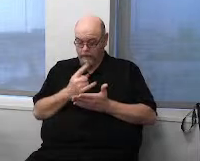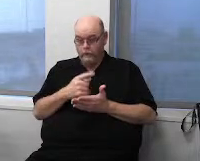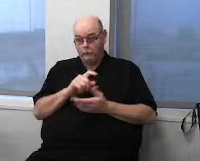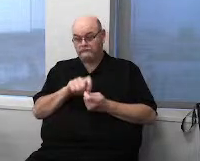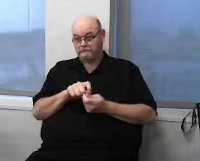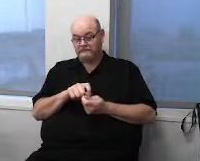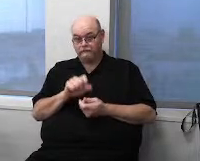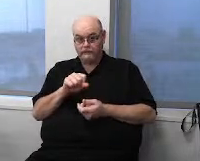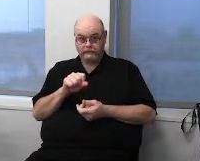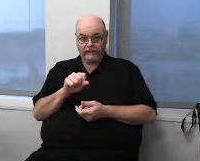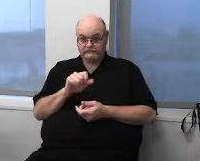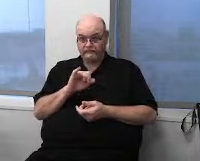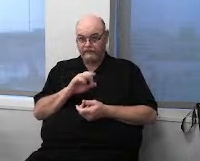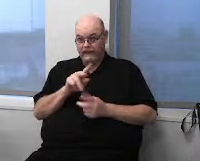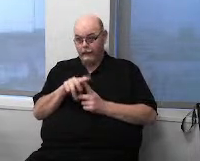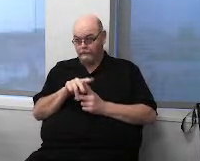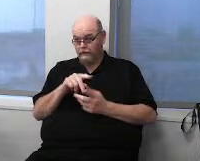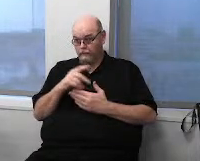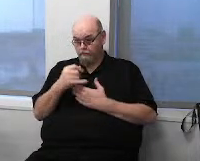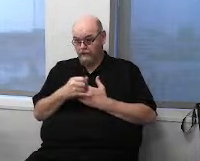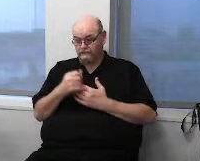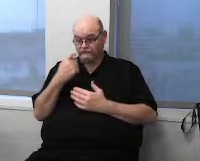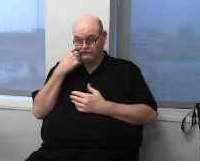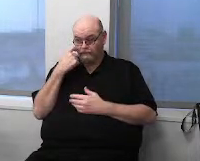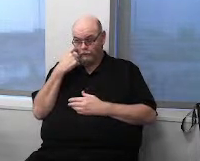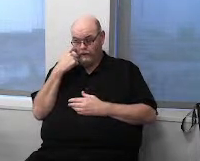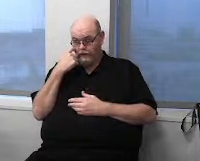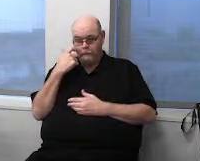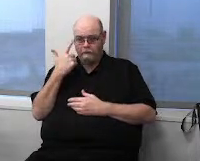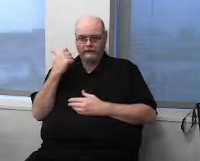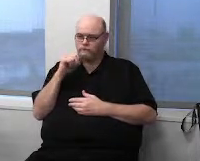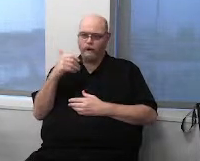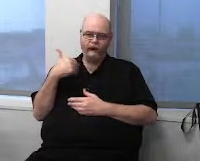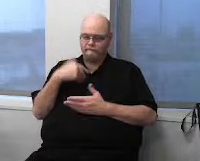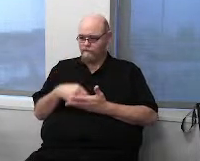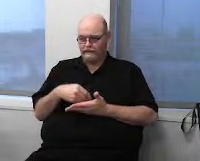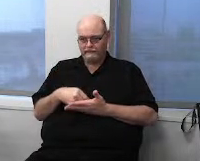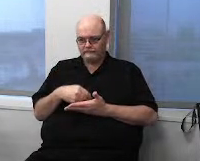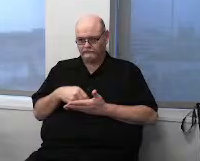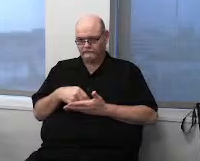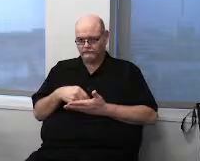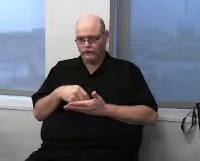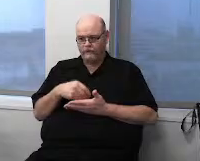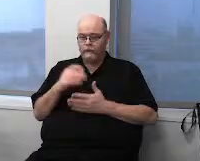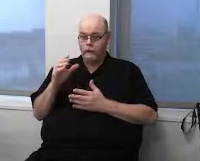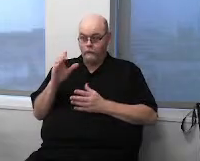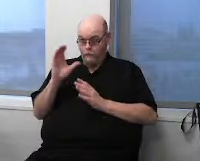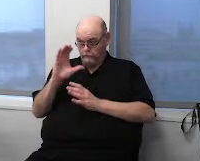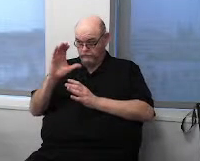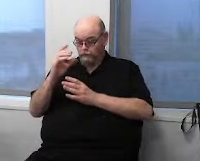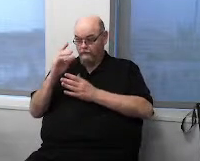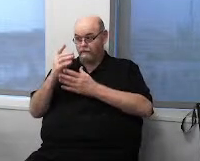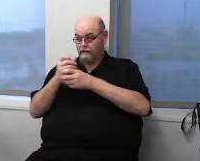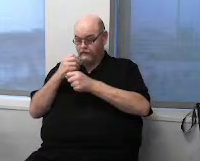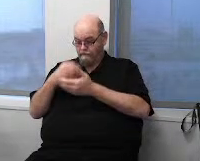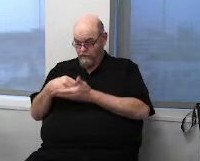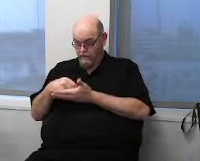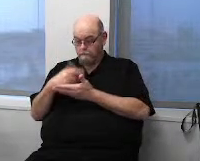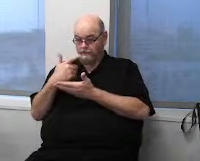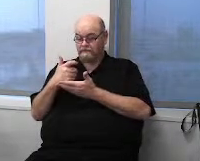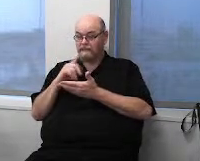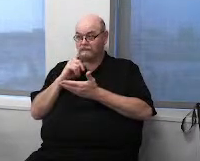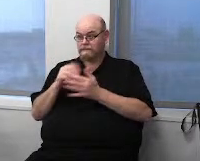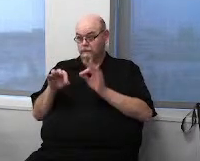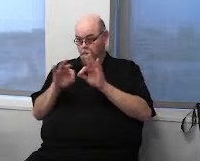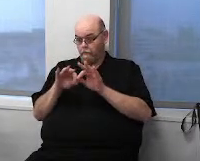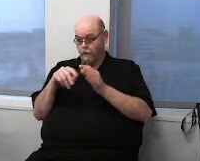is anticipating. I believe the reason that particular project that I just make reference was stopped is because of lack of funding. And that's what we're pursuing to be able to finalize it